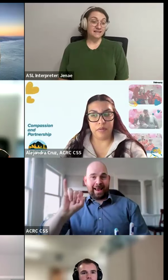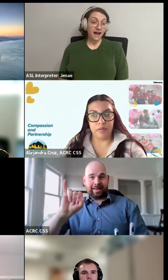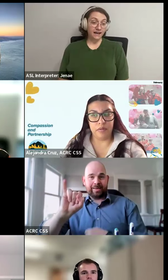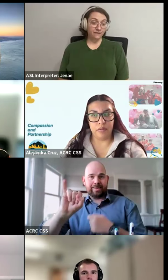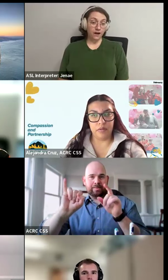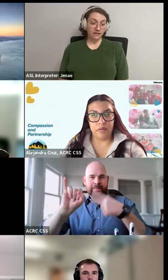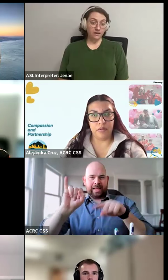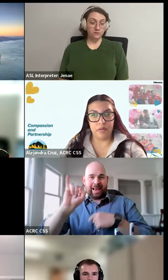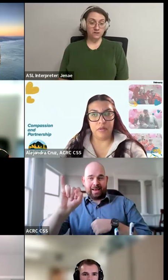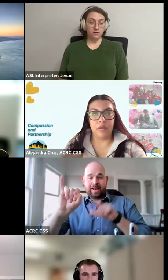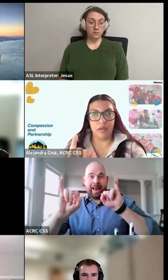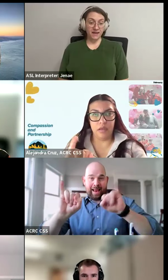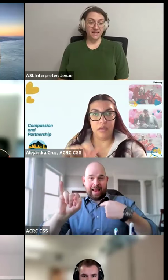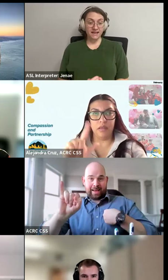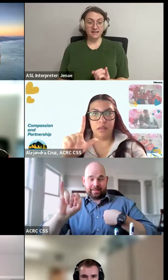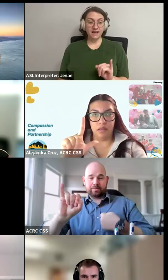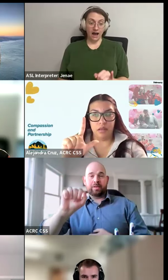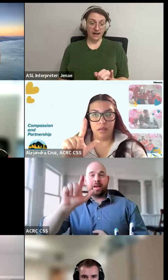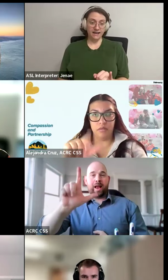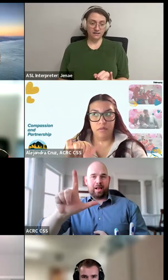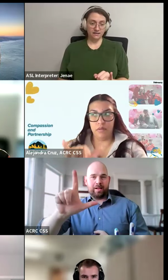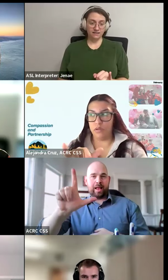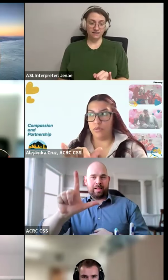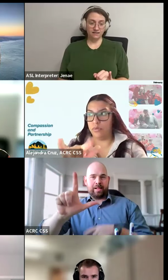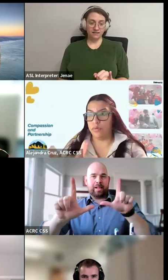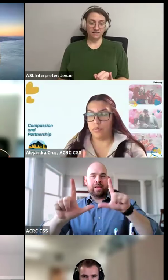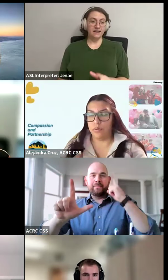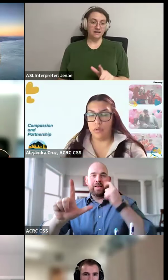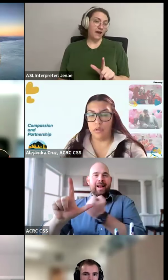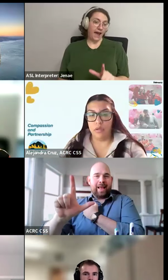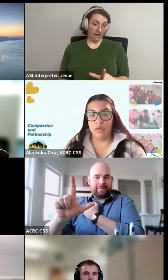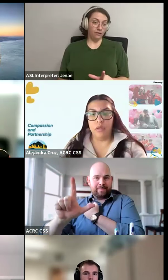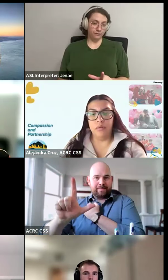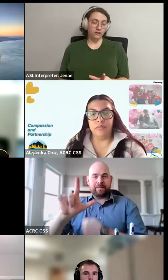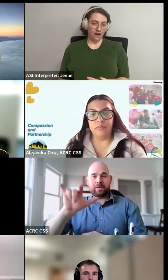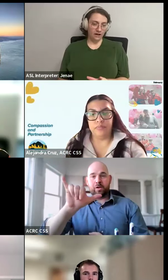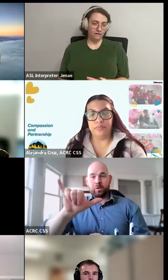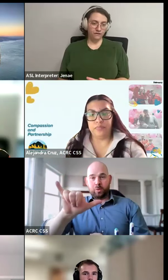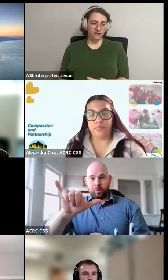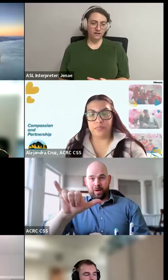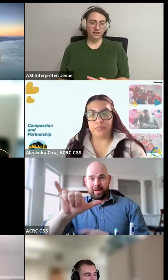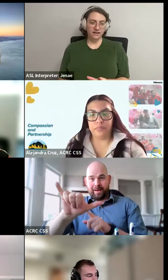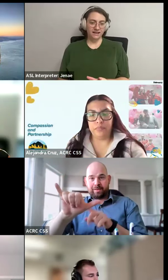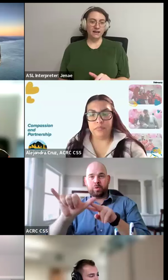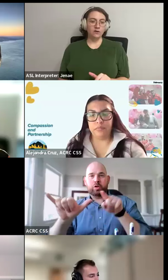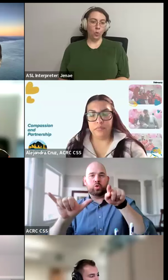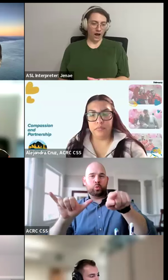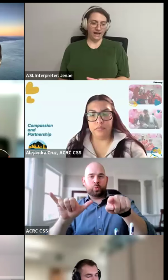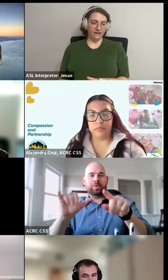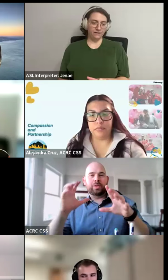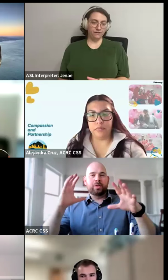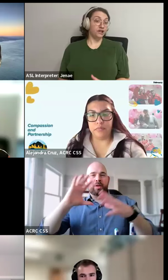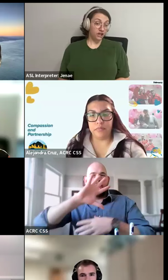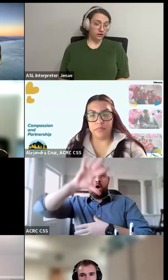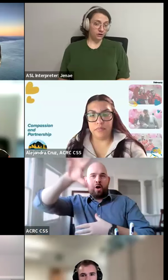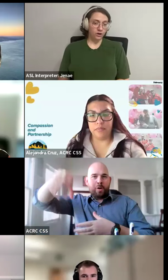So that's the sign for I love you. So the pinky is I, then L for love, and